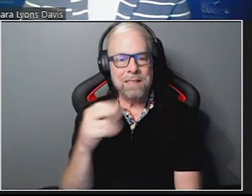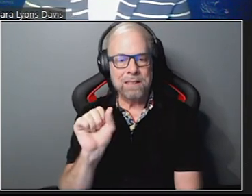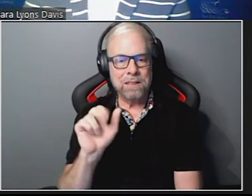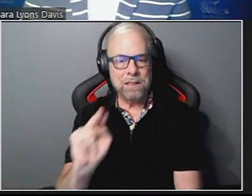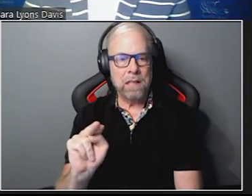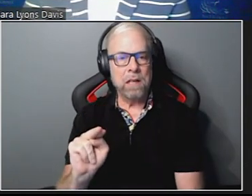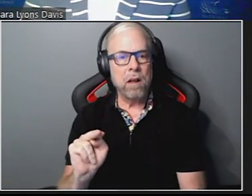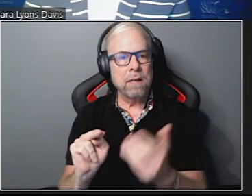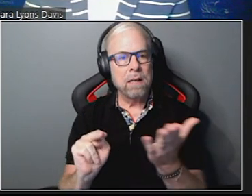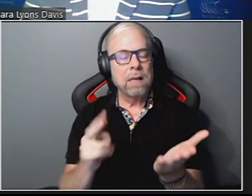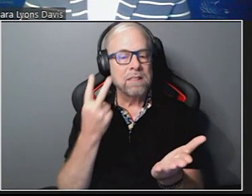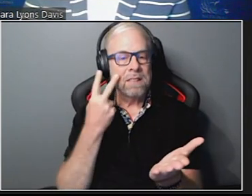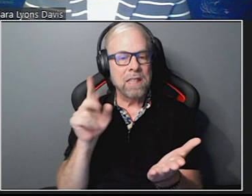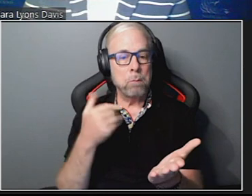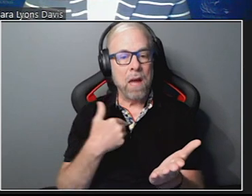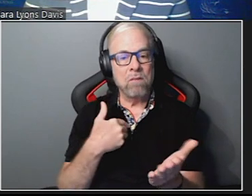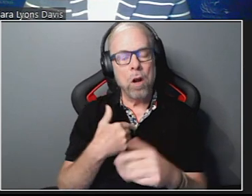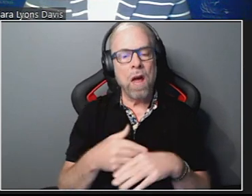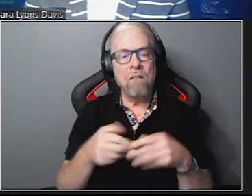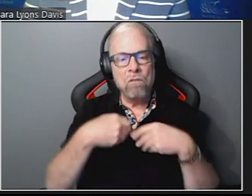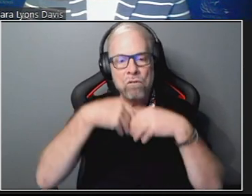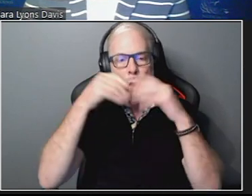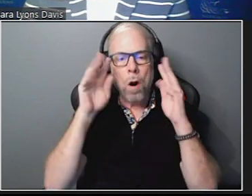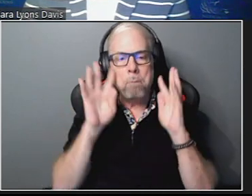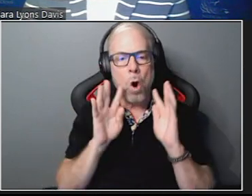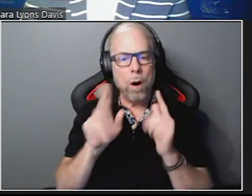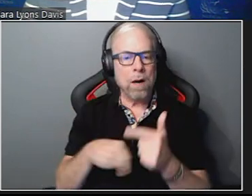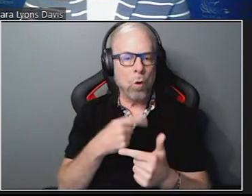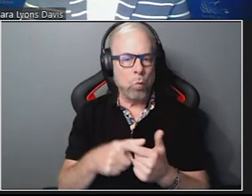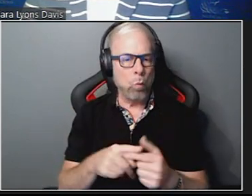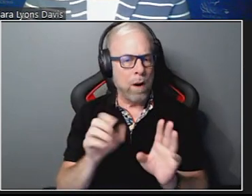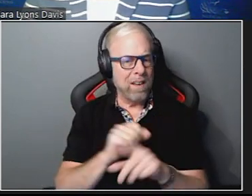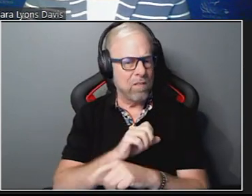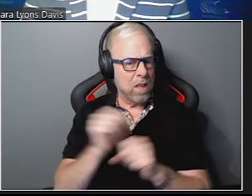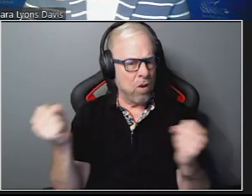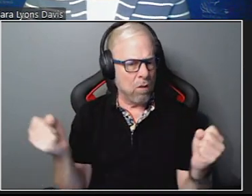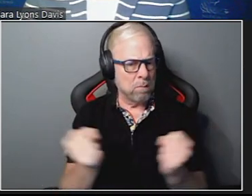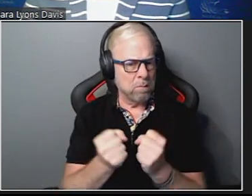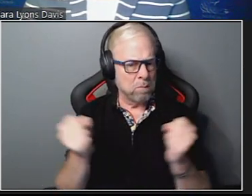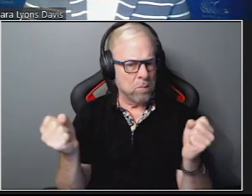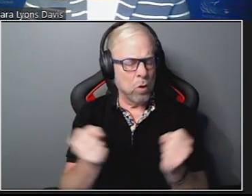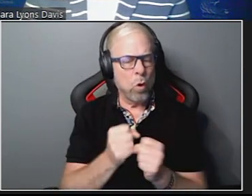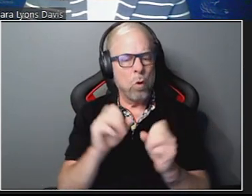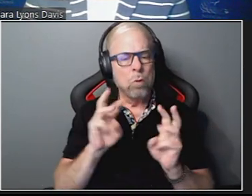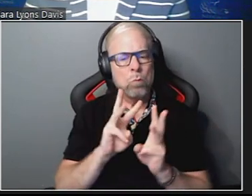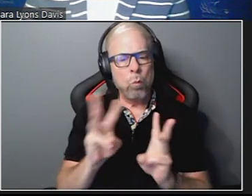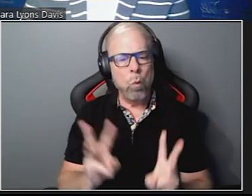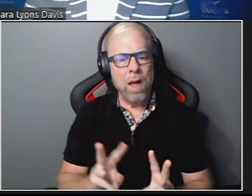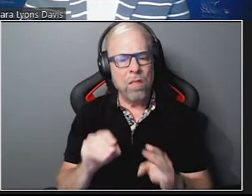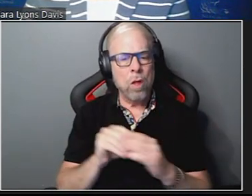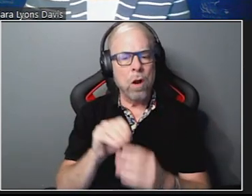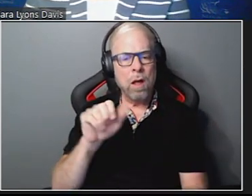You see him wearing his fur parka to help combat the extreme cold conditions found in the Arctic.